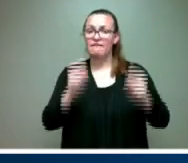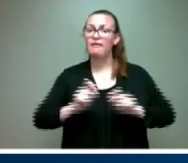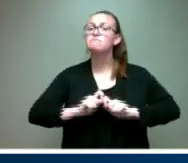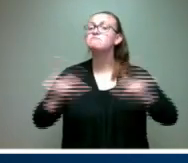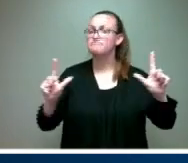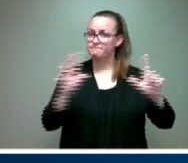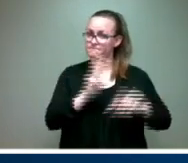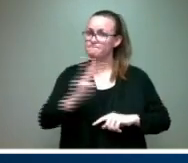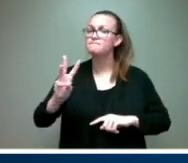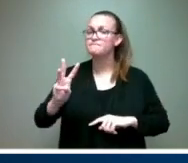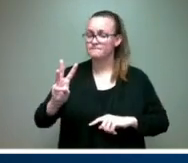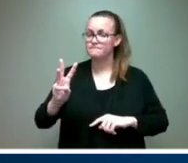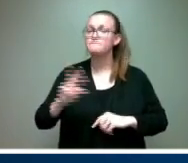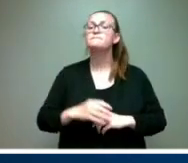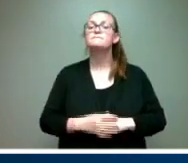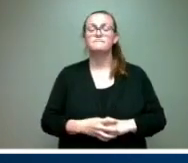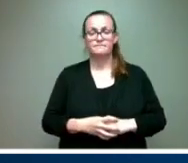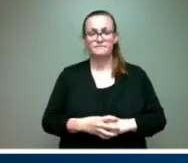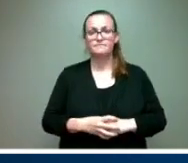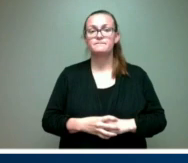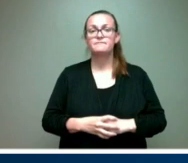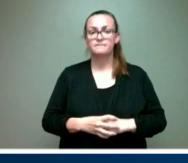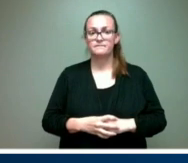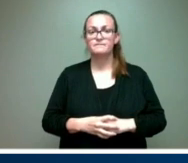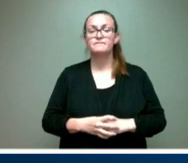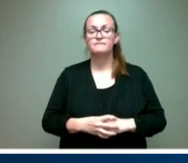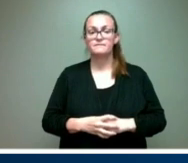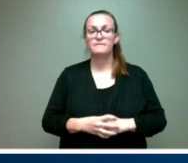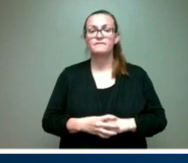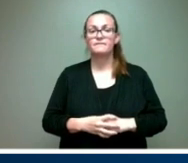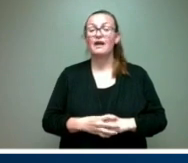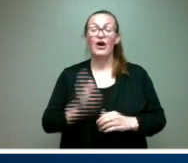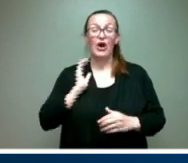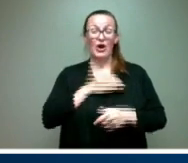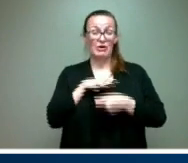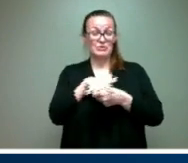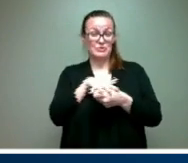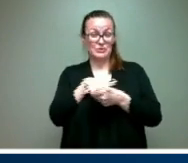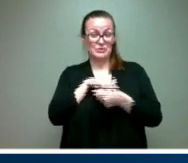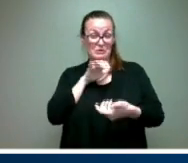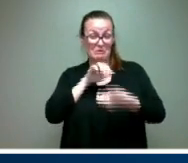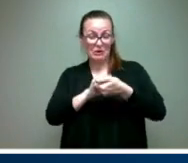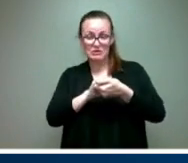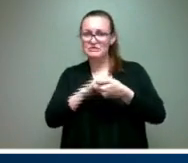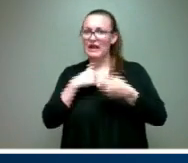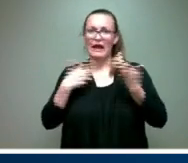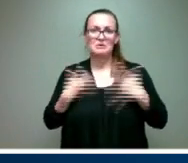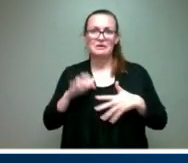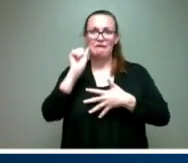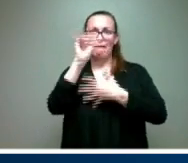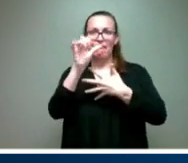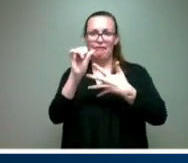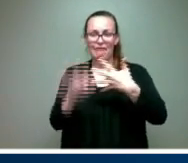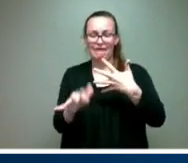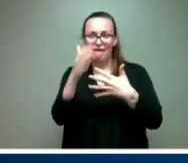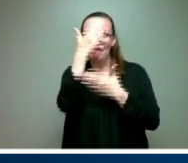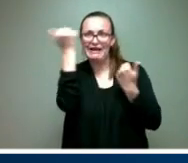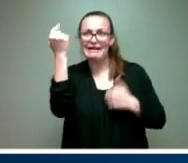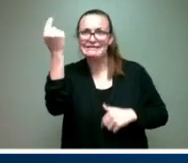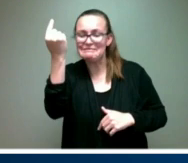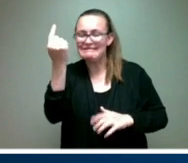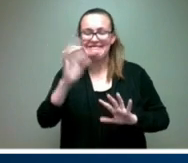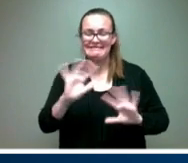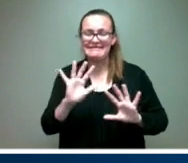partners as well. And I would hate to try to list them all and to leave someone out, but Dr. Dixon mentioned I Know